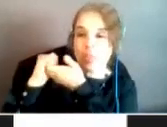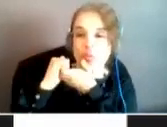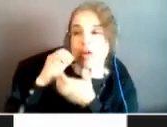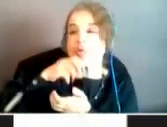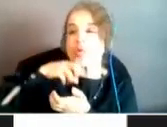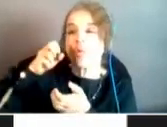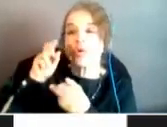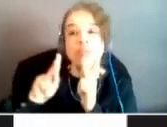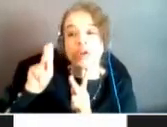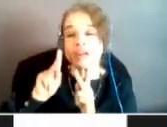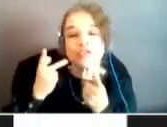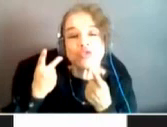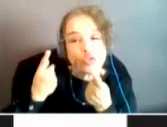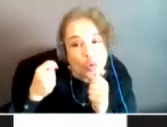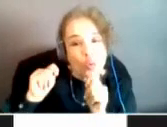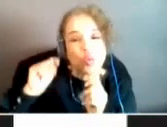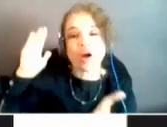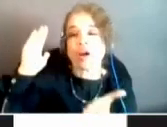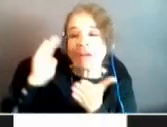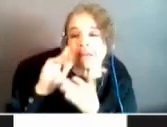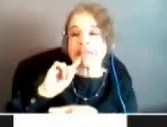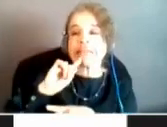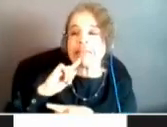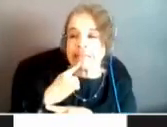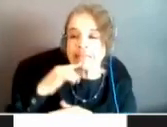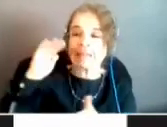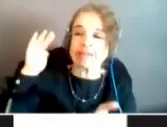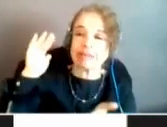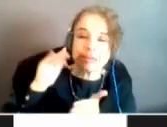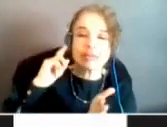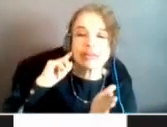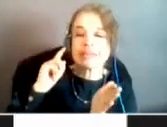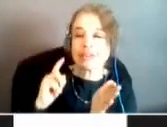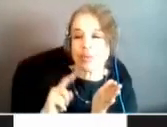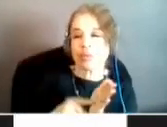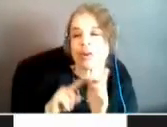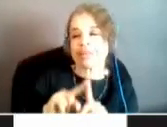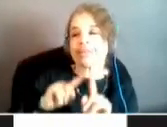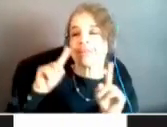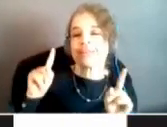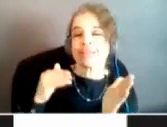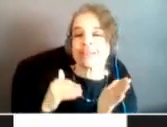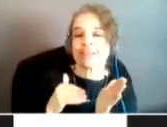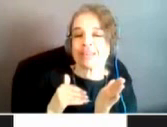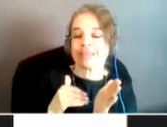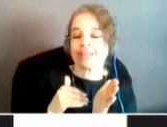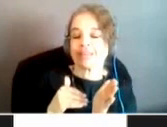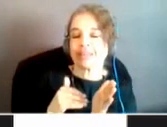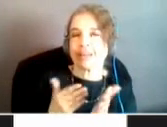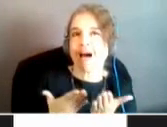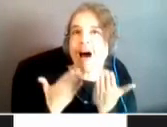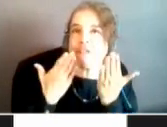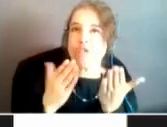people, just try to reduce their suffering, just a noticeable difference, offer transfusions of